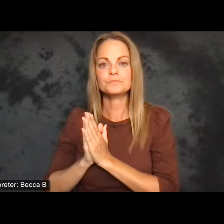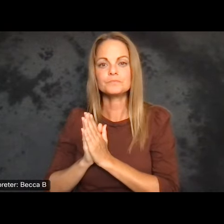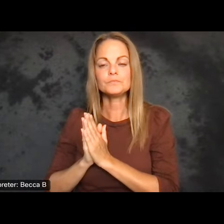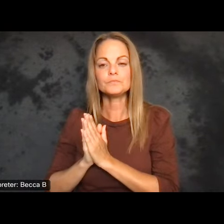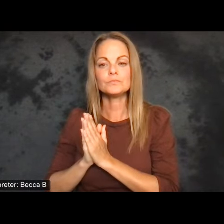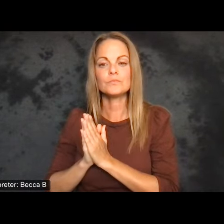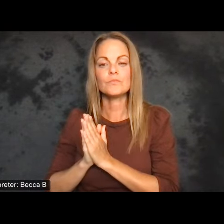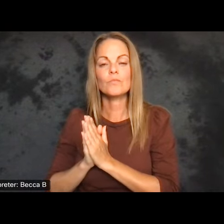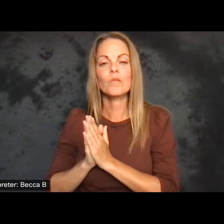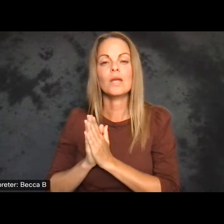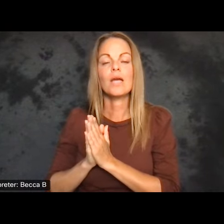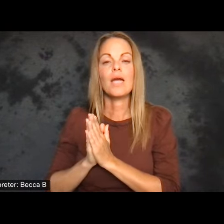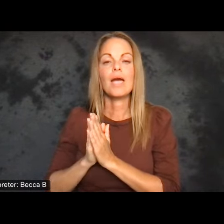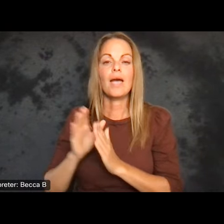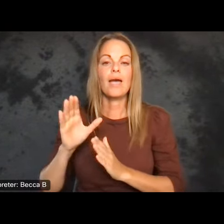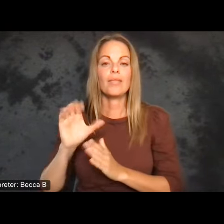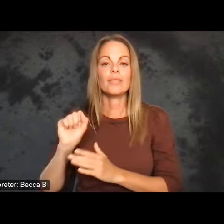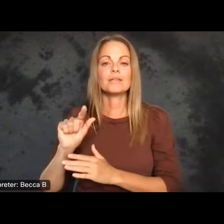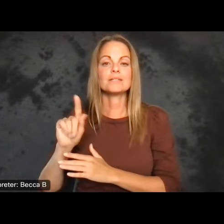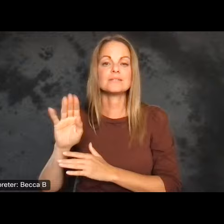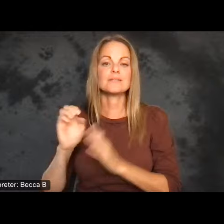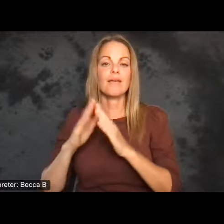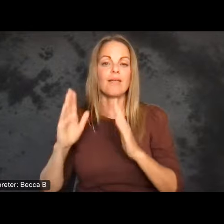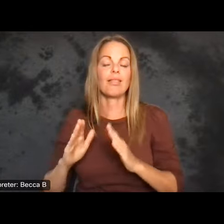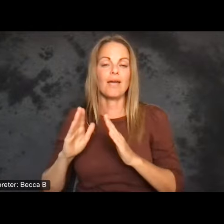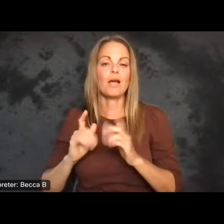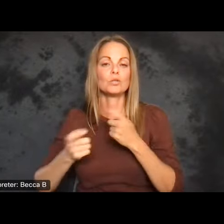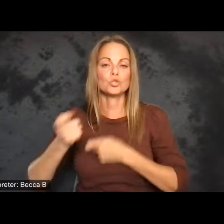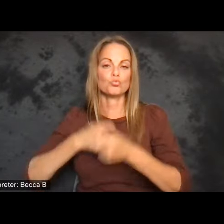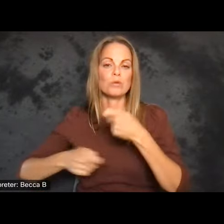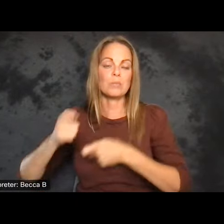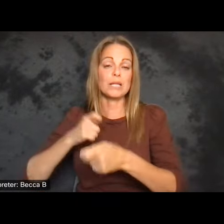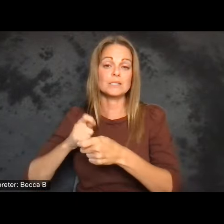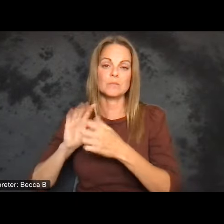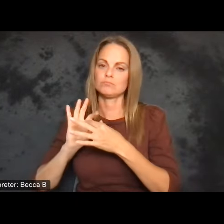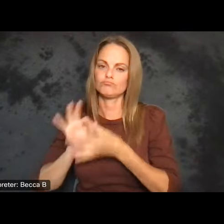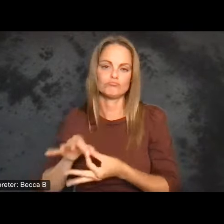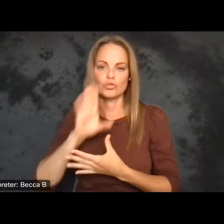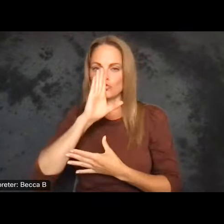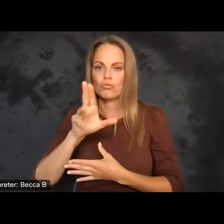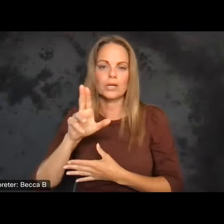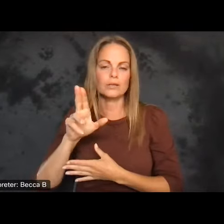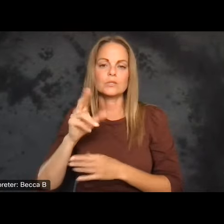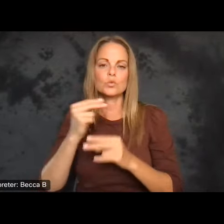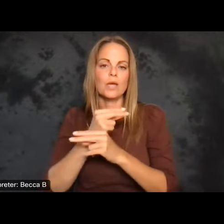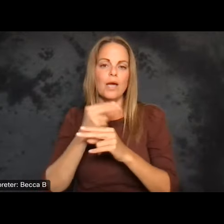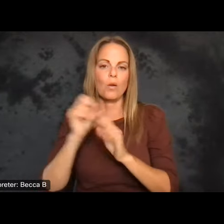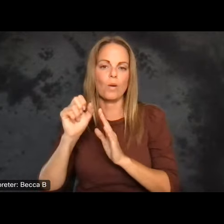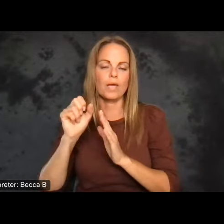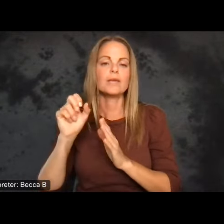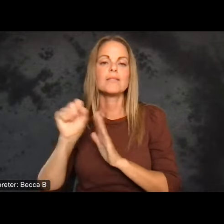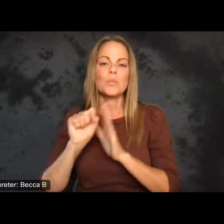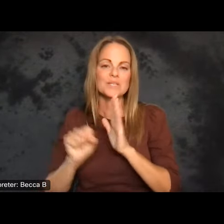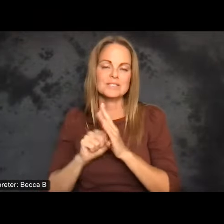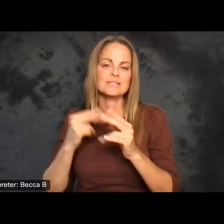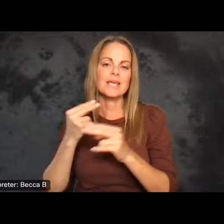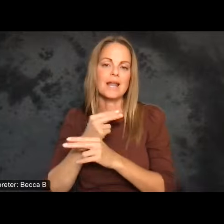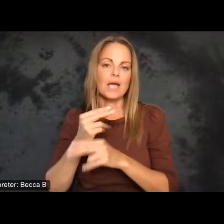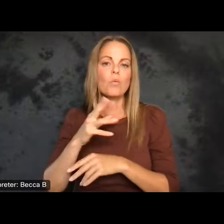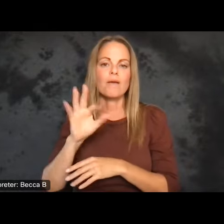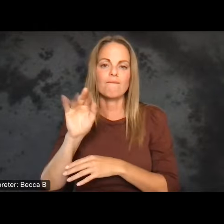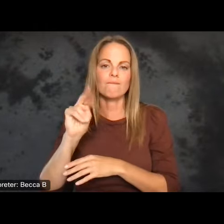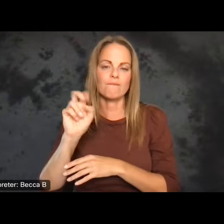And the scale house replacement, because that's directly related to the highway system, that would be a state highway fund request.